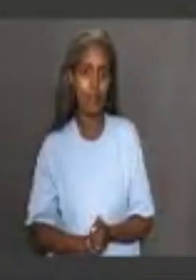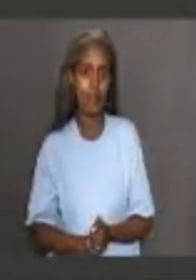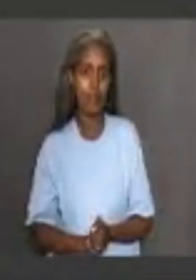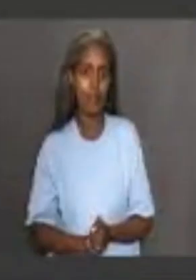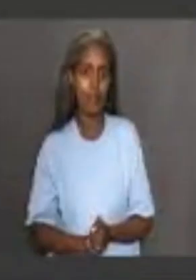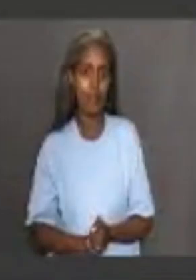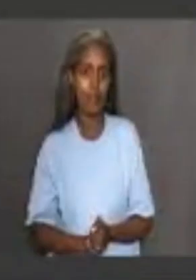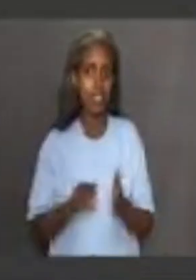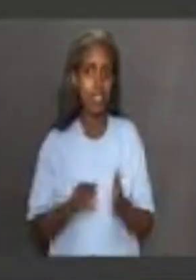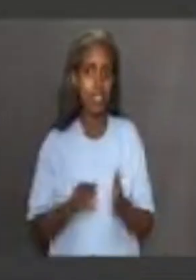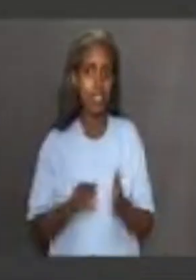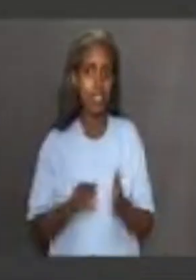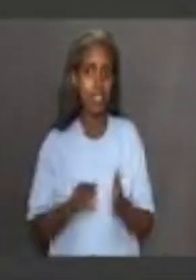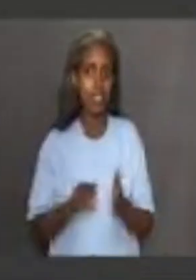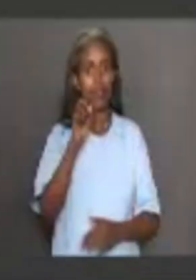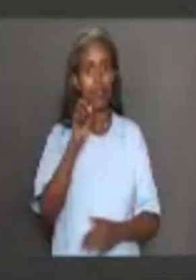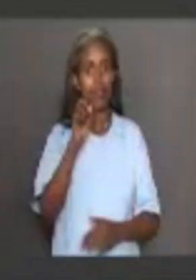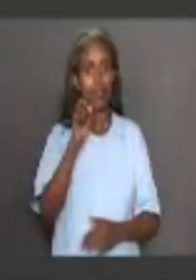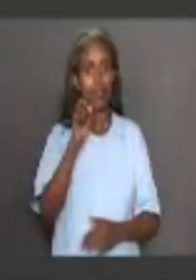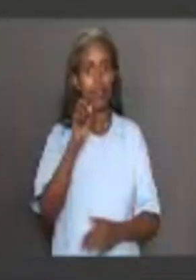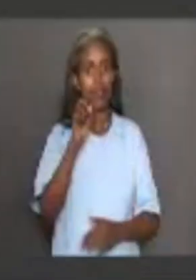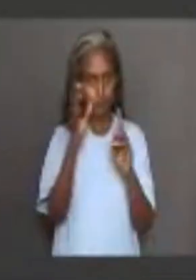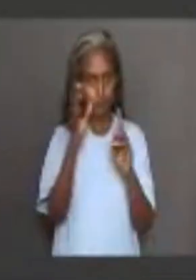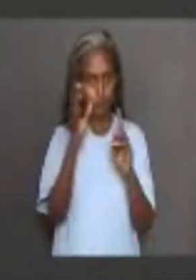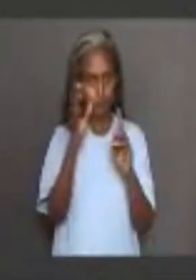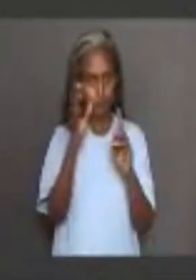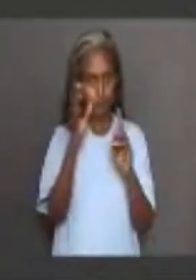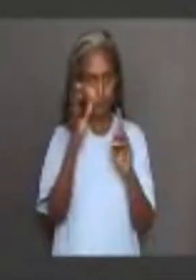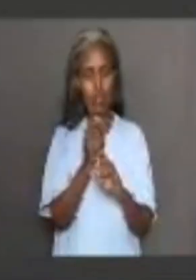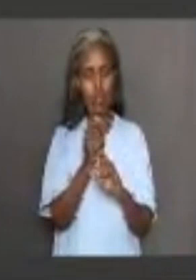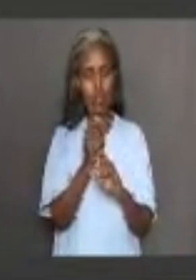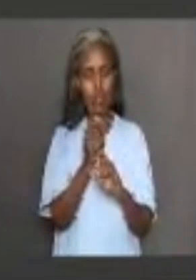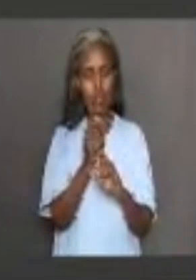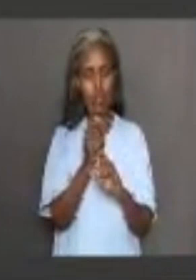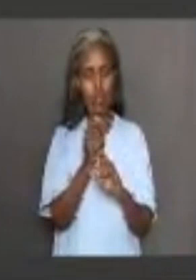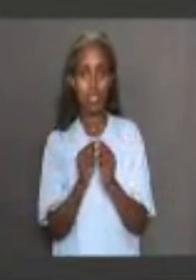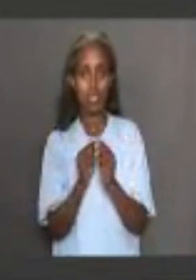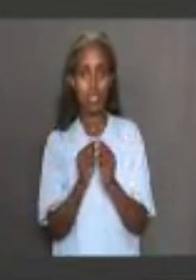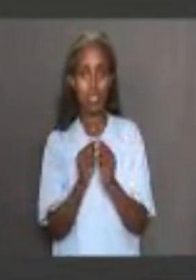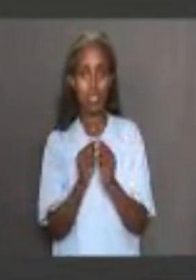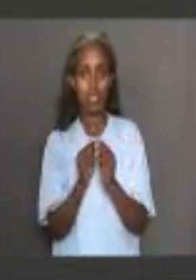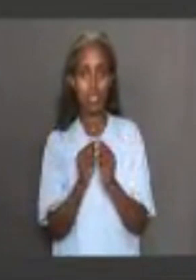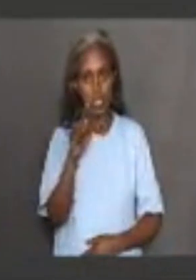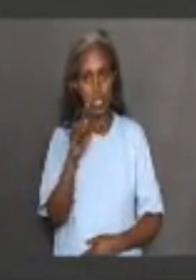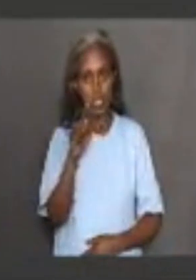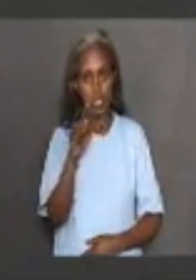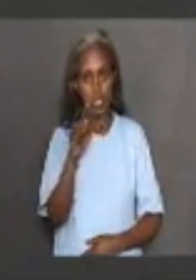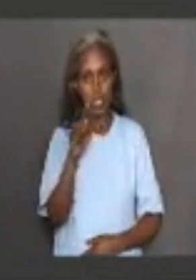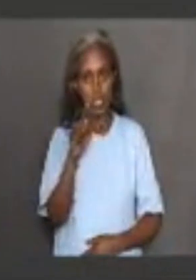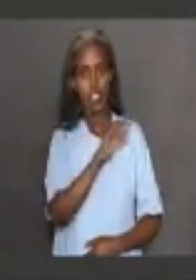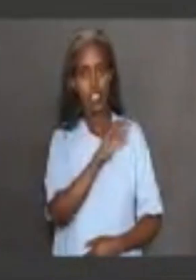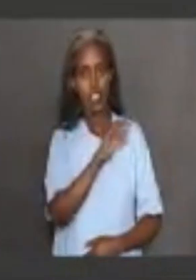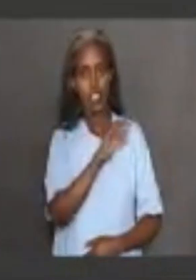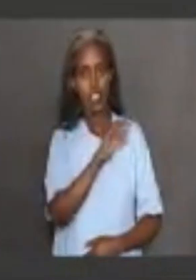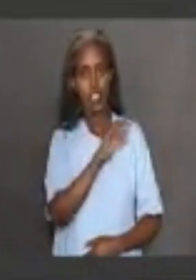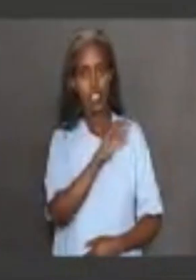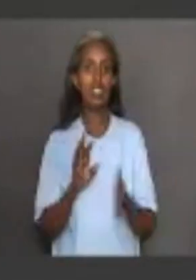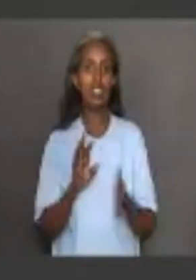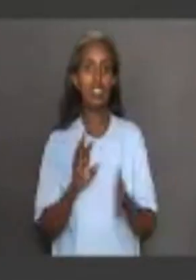Negative 12 belongs to the set of integers and rational